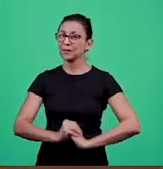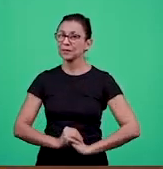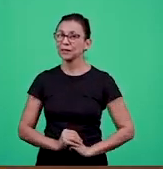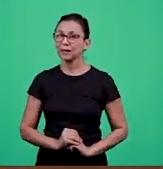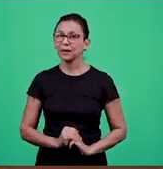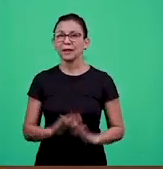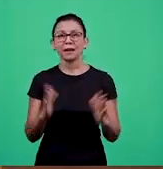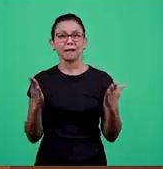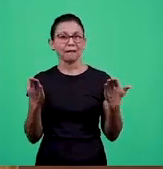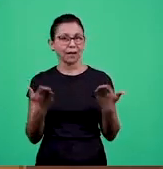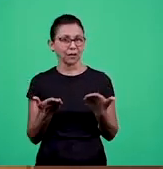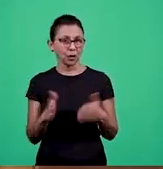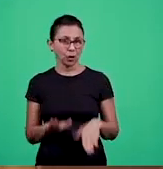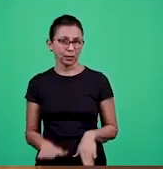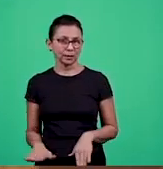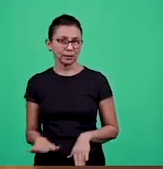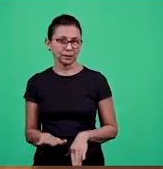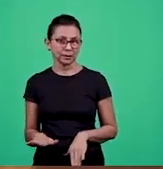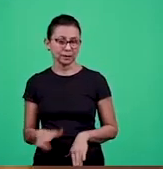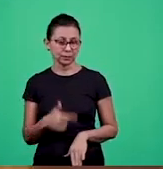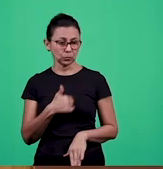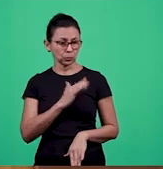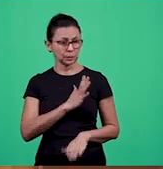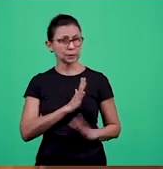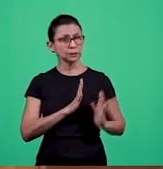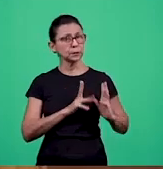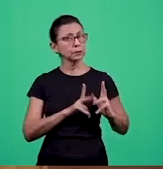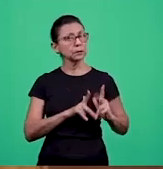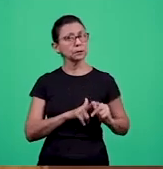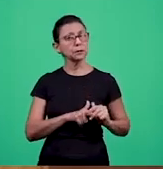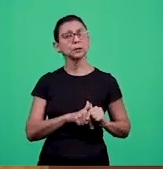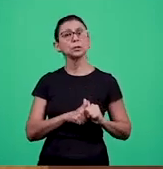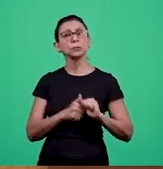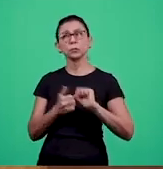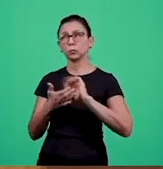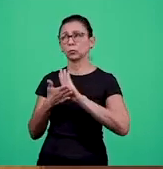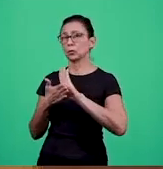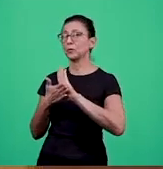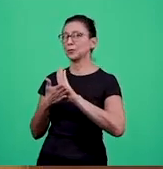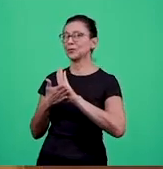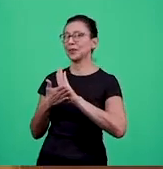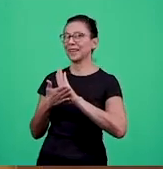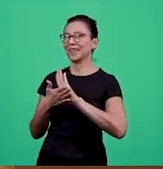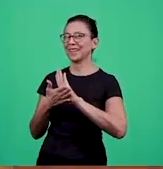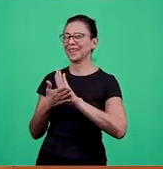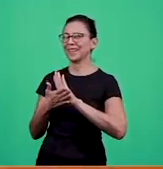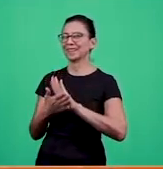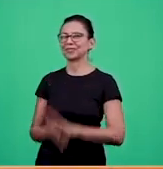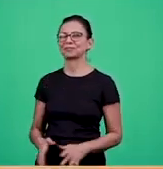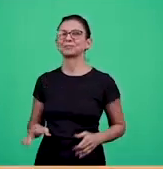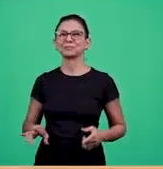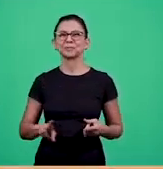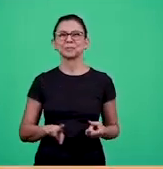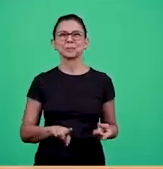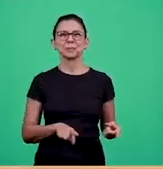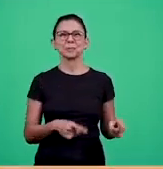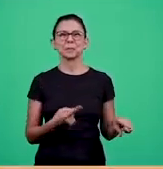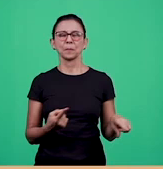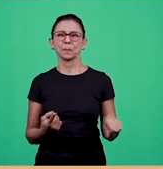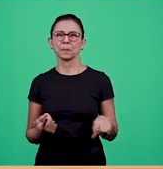Amen. Now, children, we're going with our hearts clean. We're going to praise the Lord with the song.